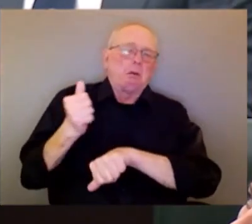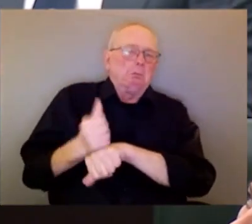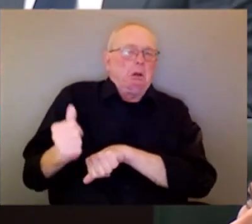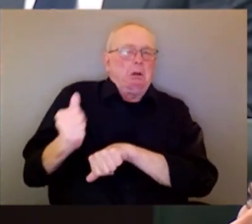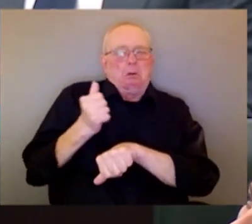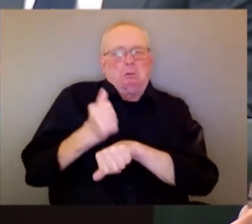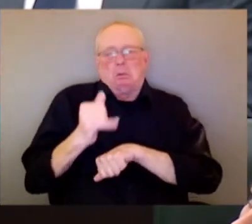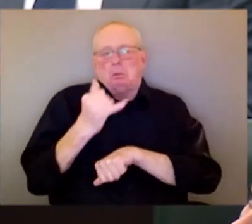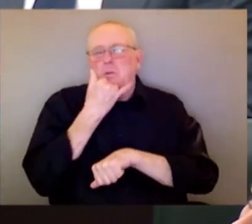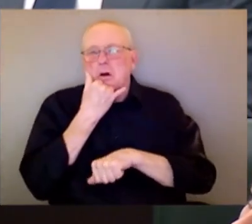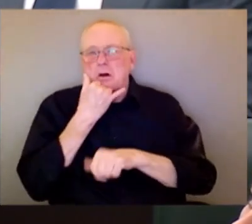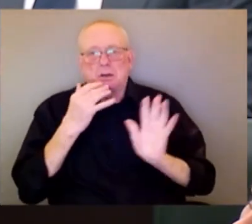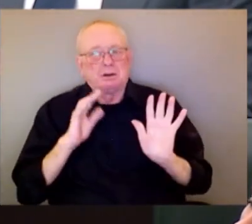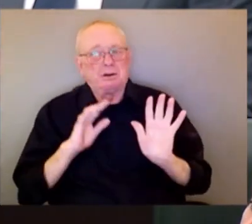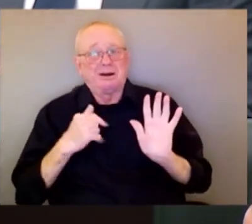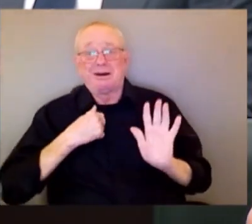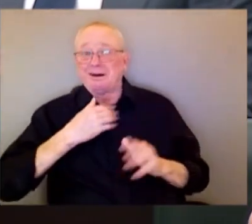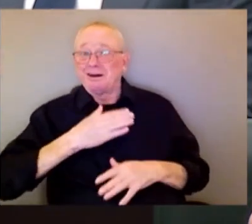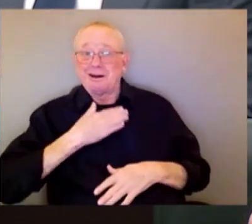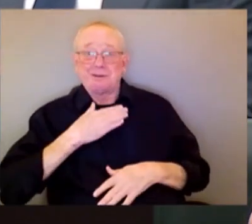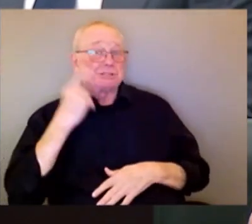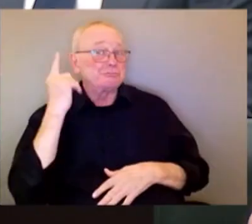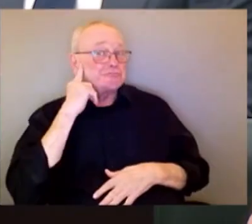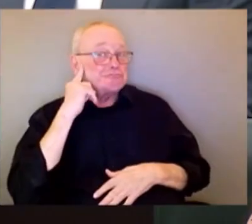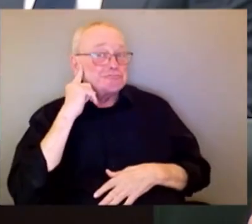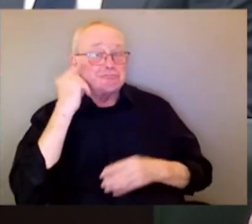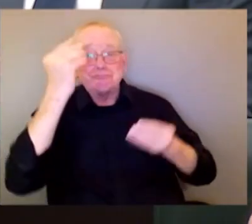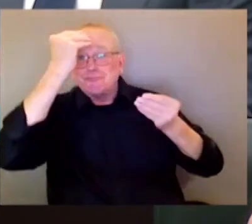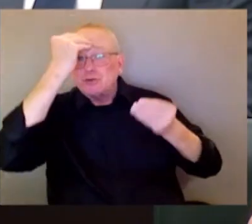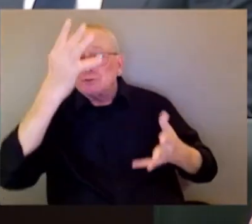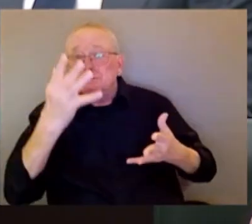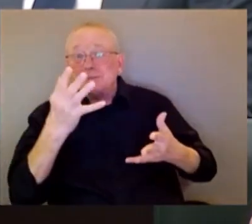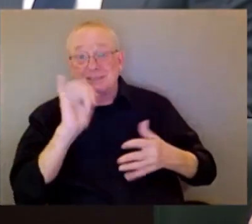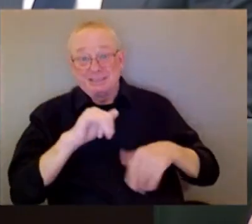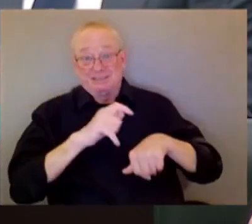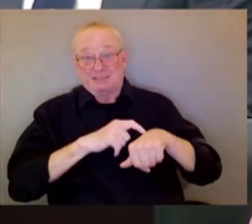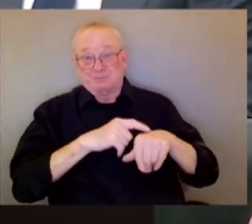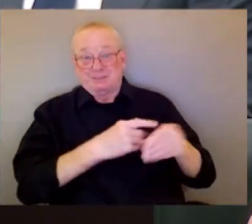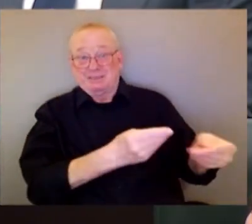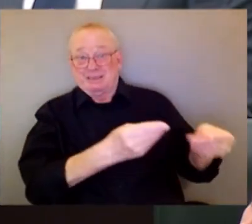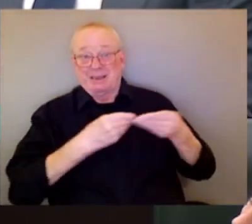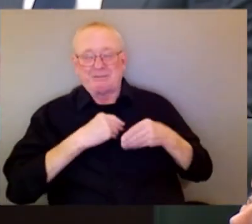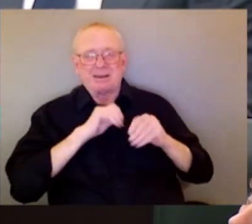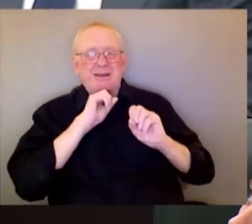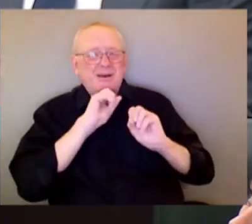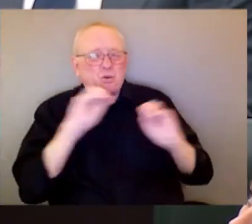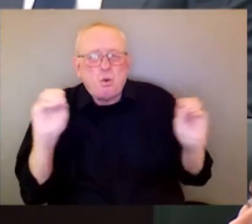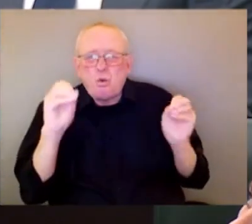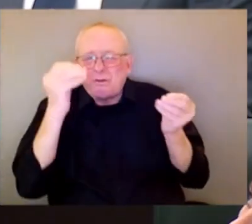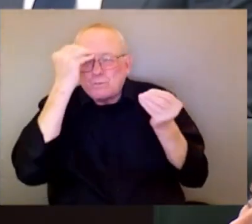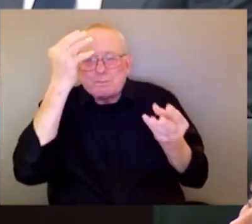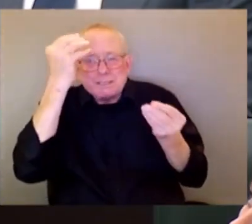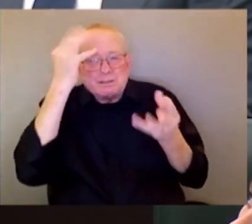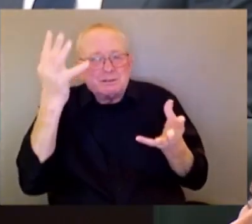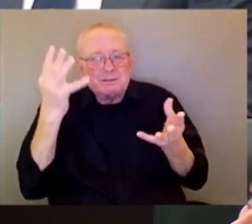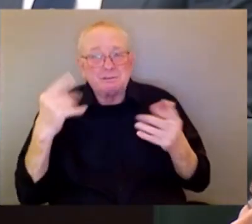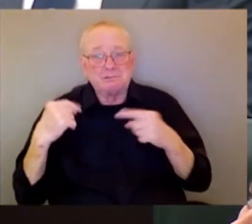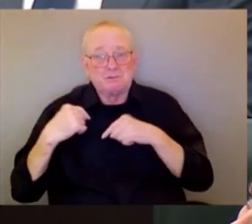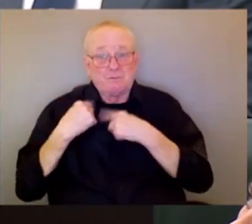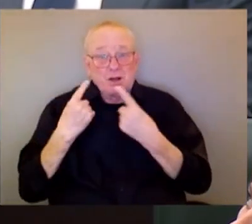provided at the time. I received none. I am happy to hear any information he has now. I have seen none, Mr. Speaker. Until that happens, I